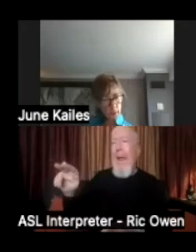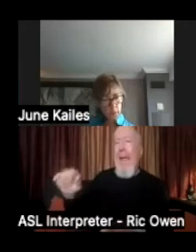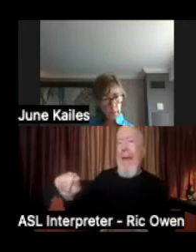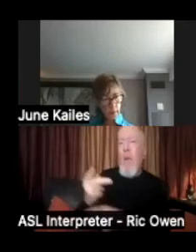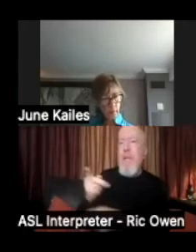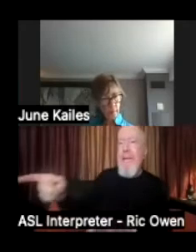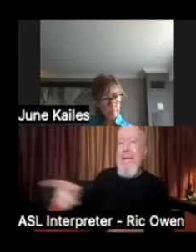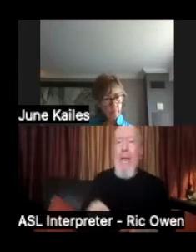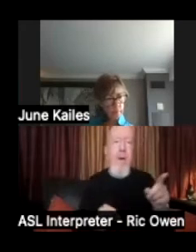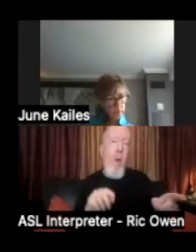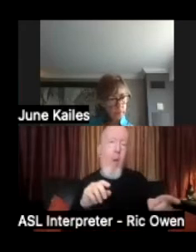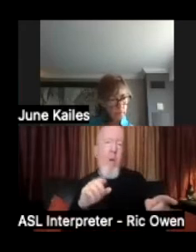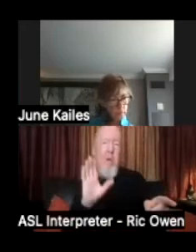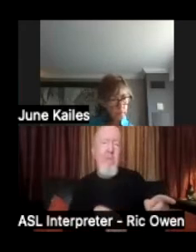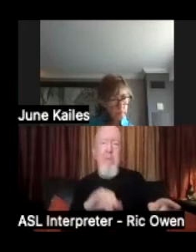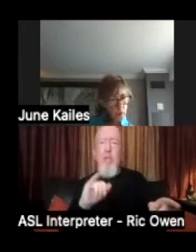going to do it.